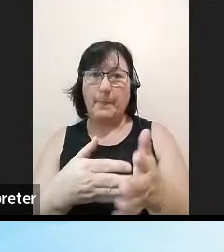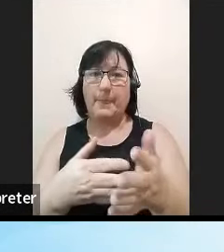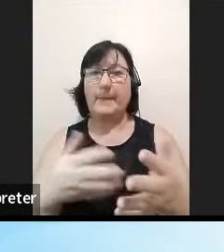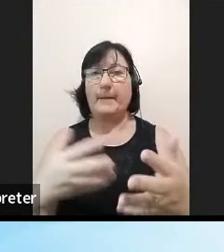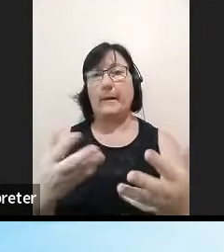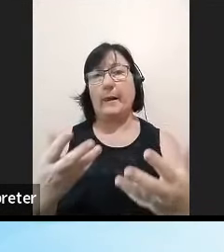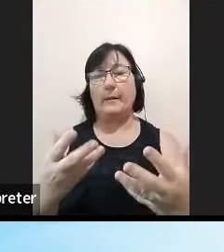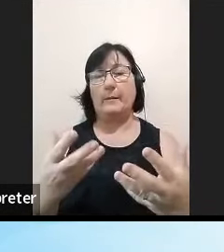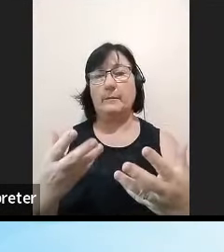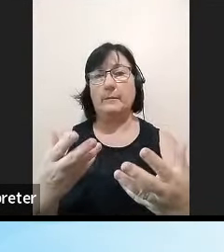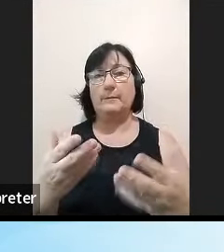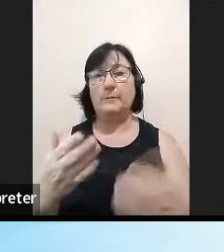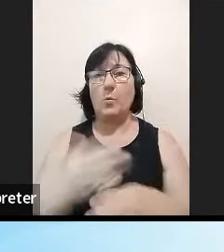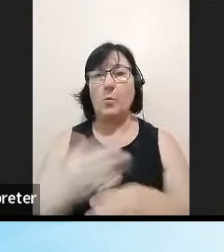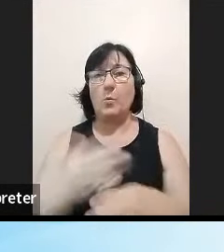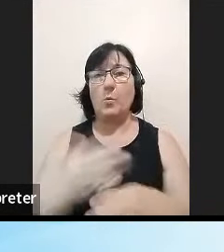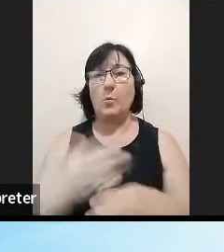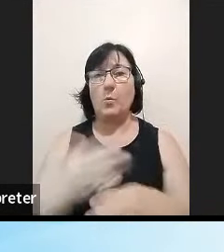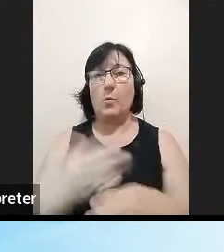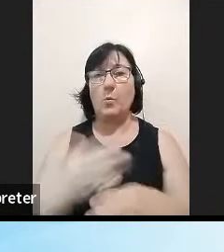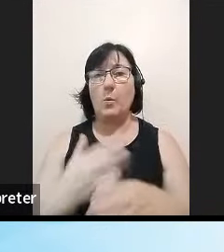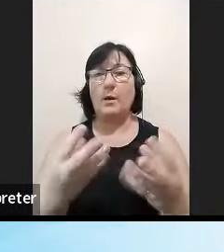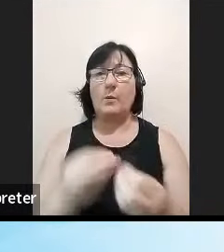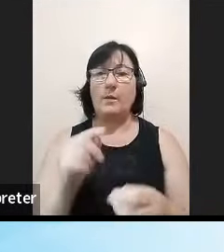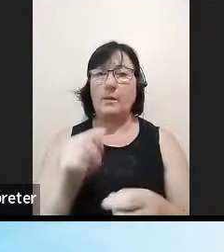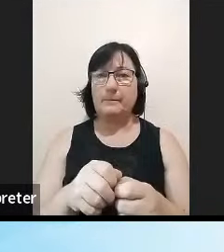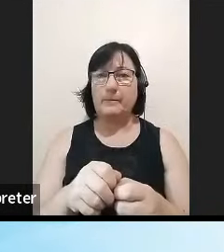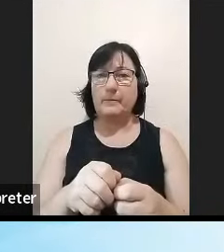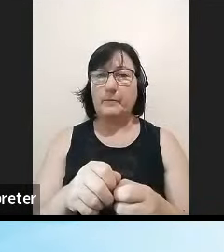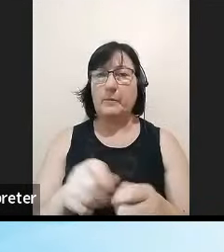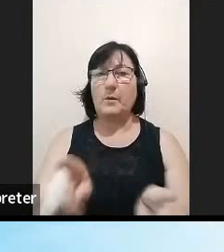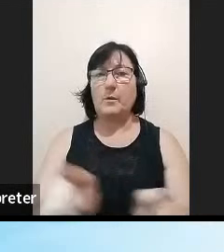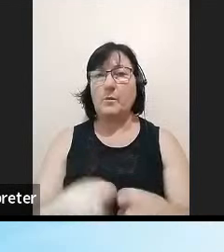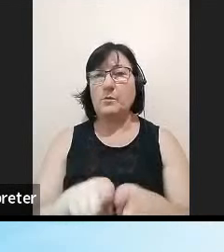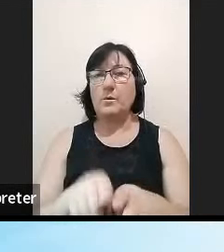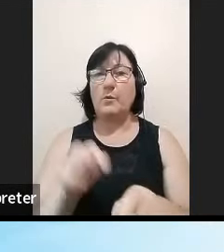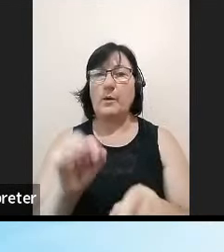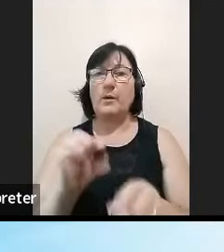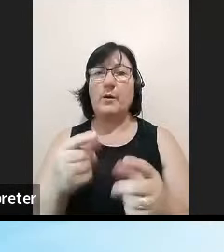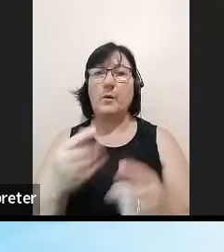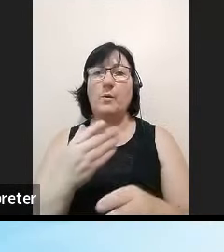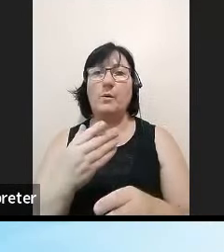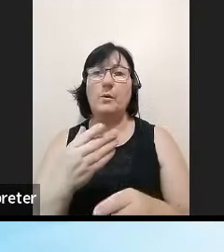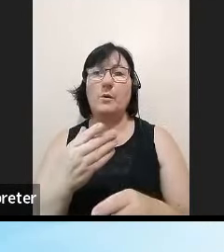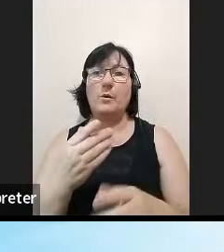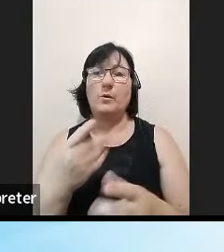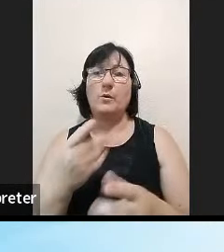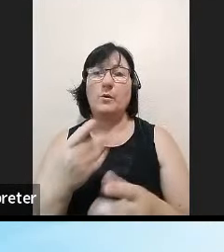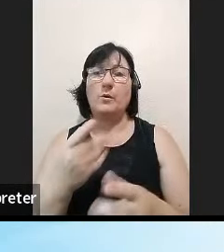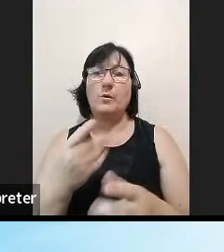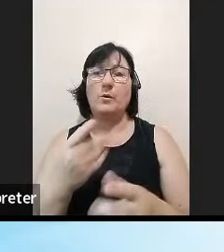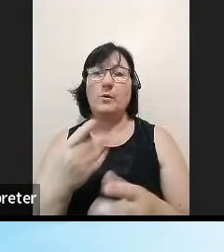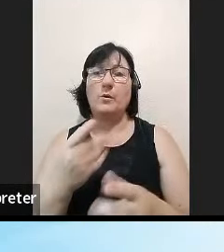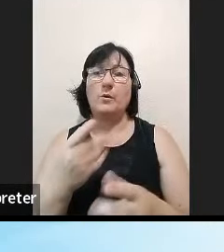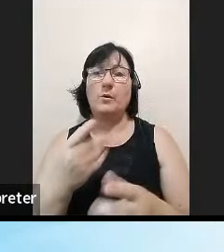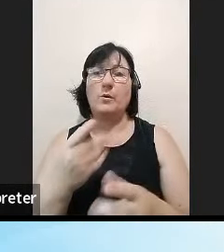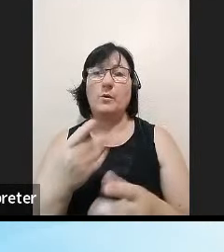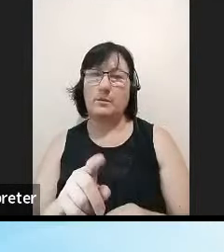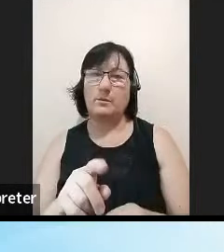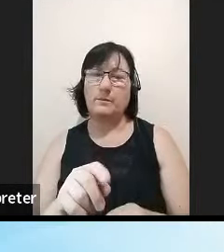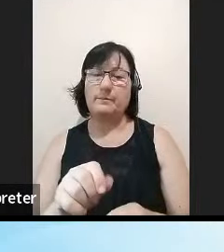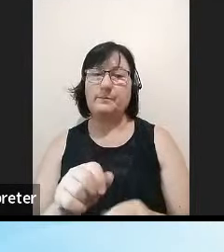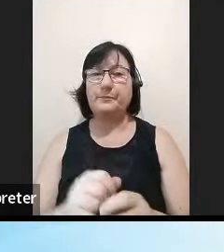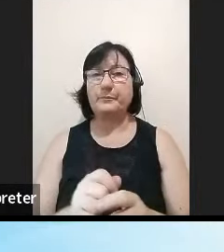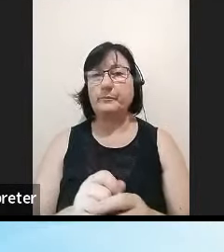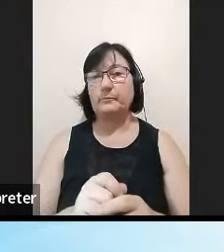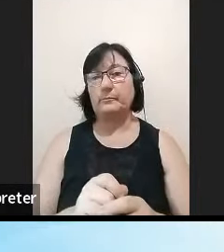after that, we will also deal with a question that comes from Nwabisa. Nwabisa is asking a question to say,